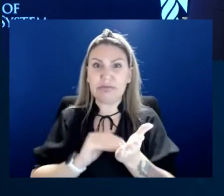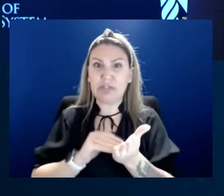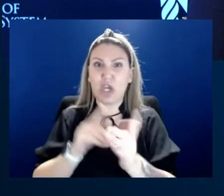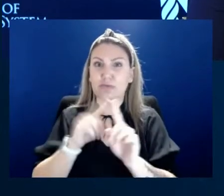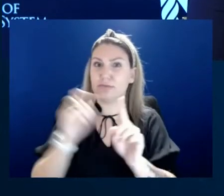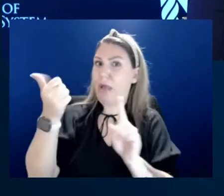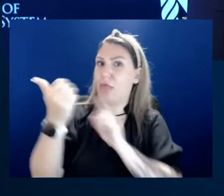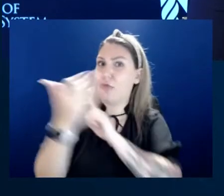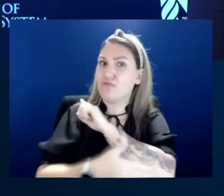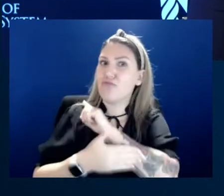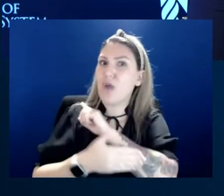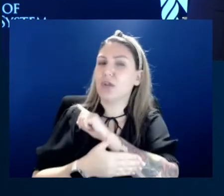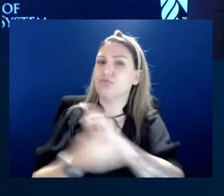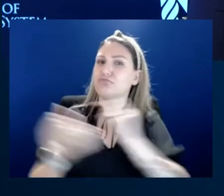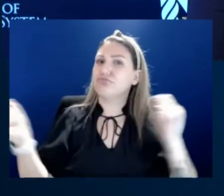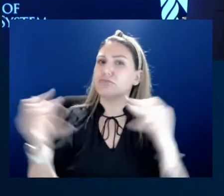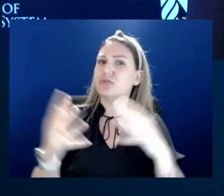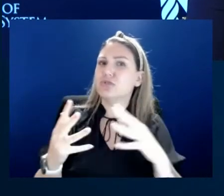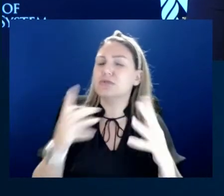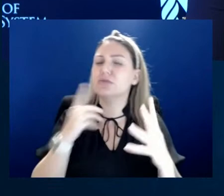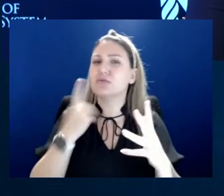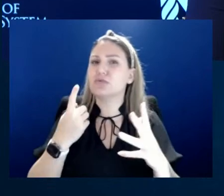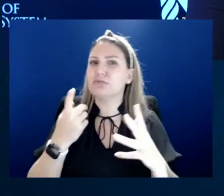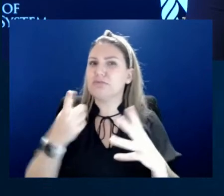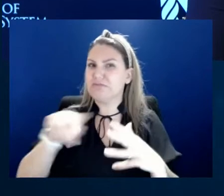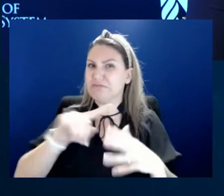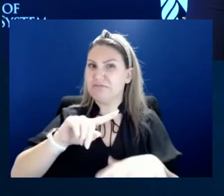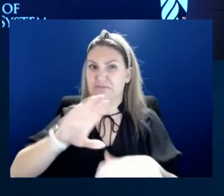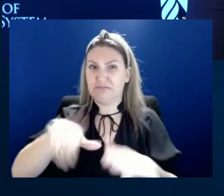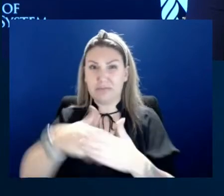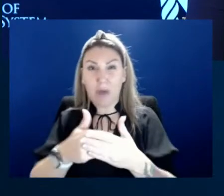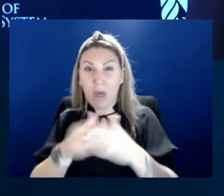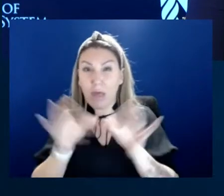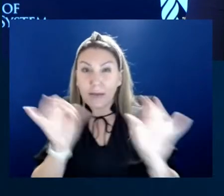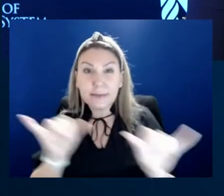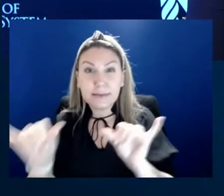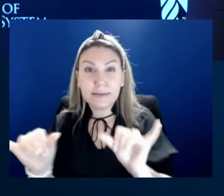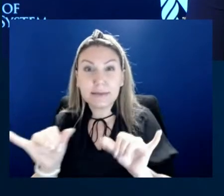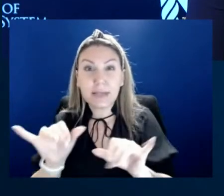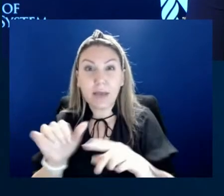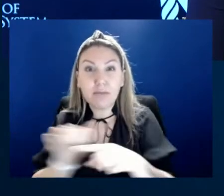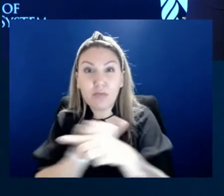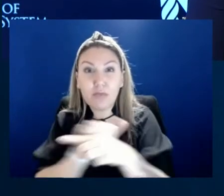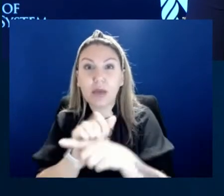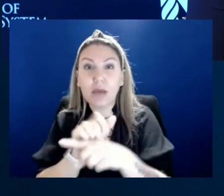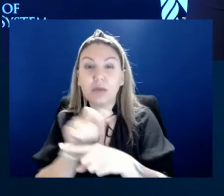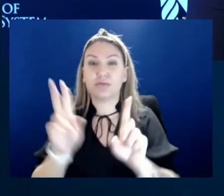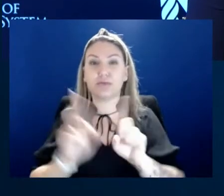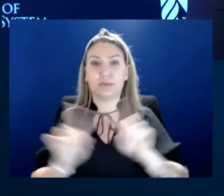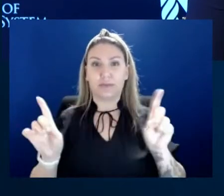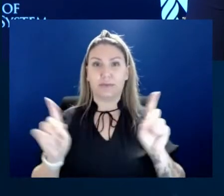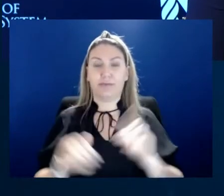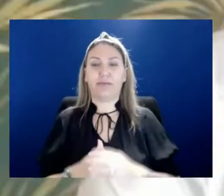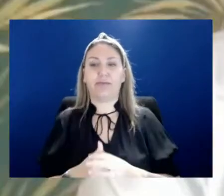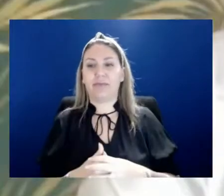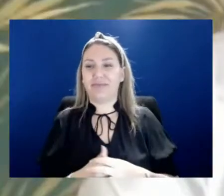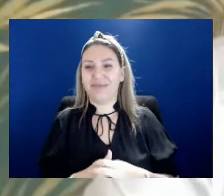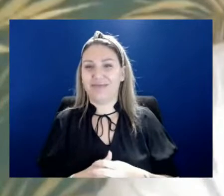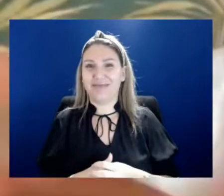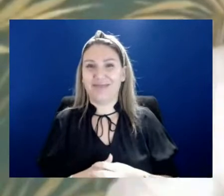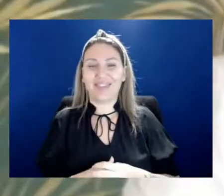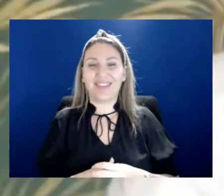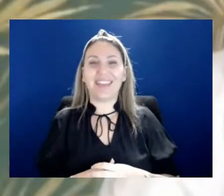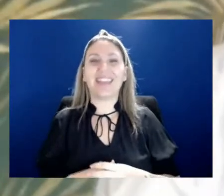everyone practice medicine the same? Yes, the